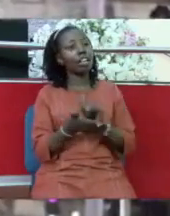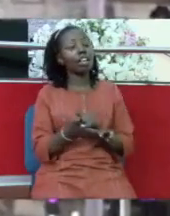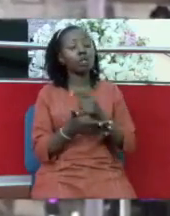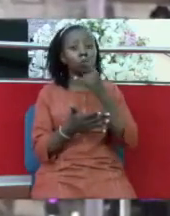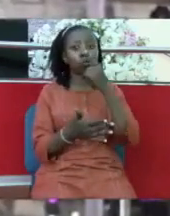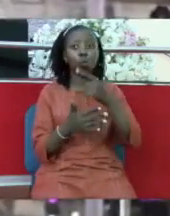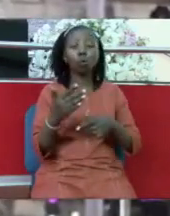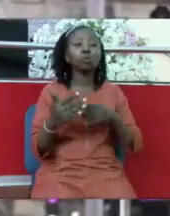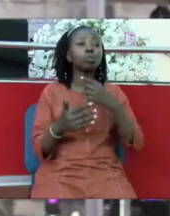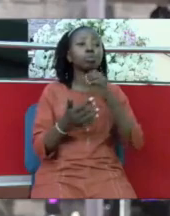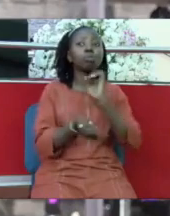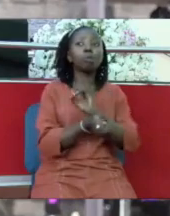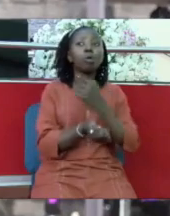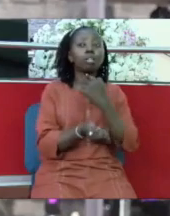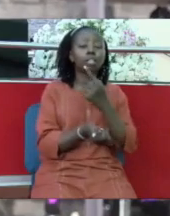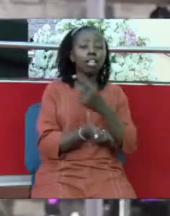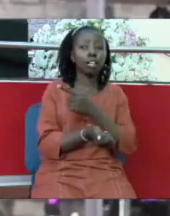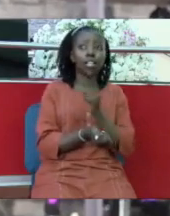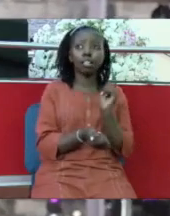here again.